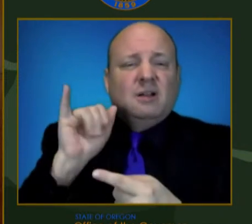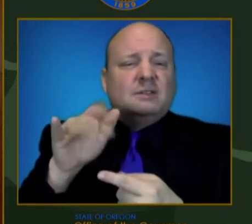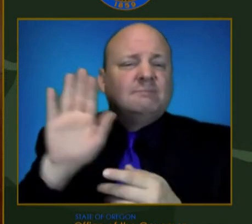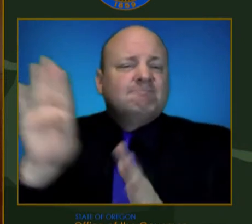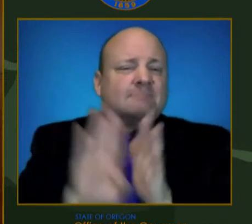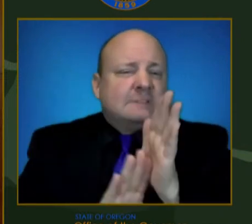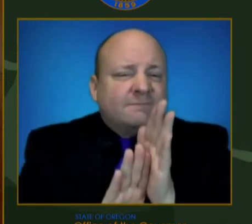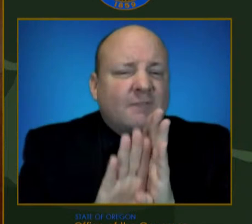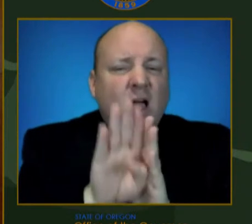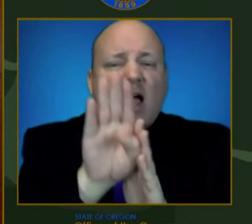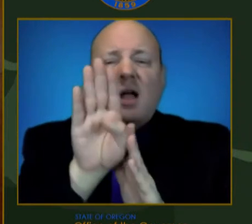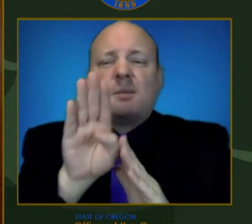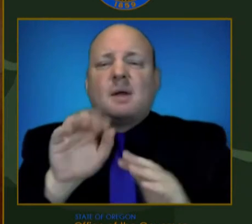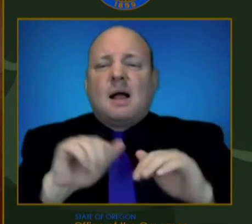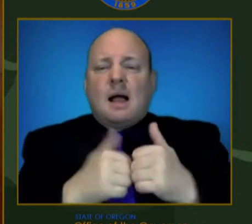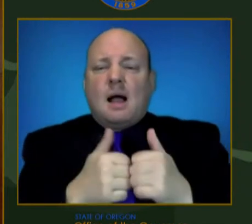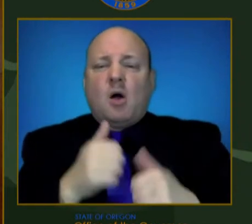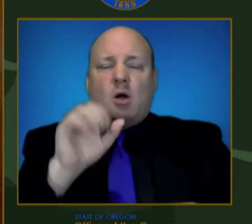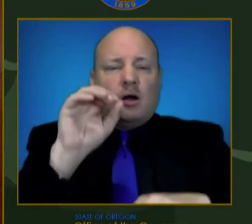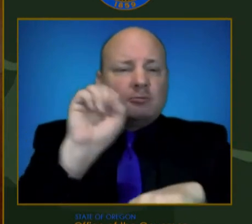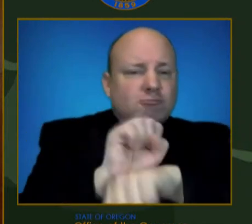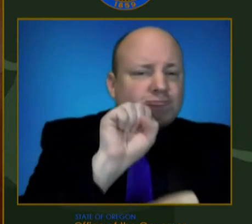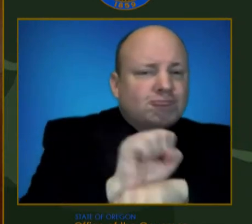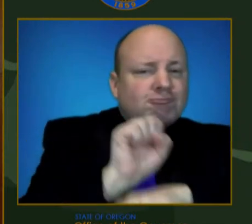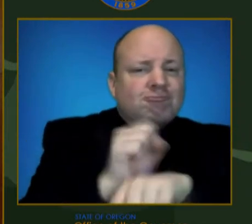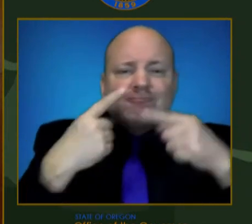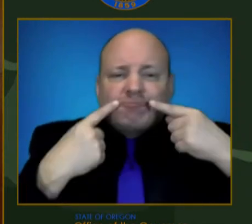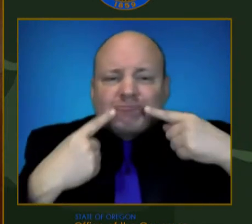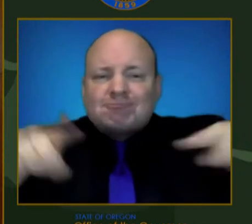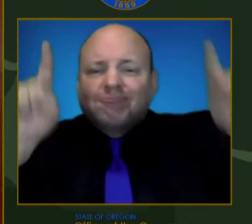Oregon Works. And with their support,